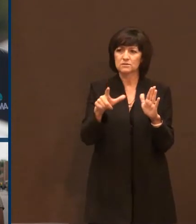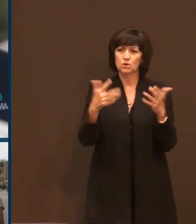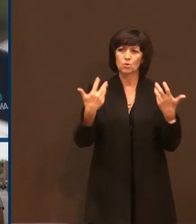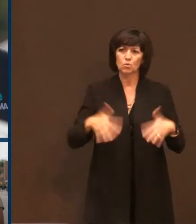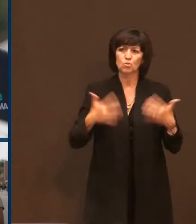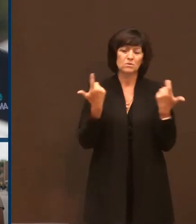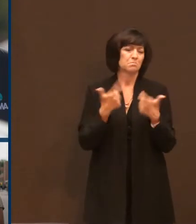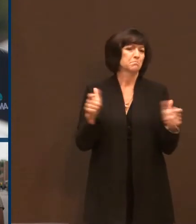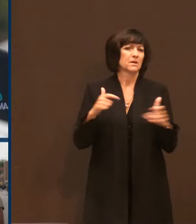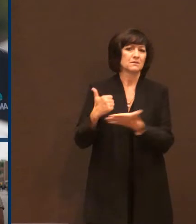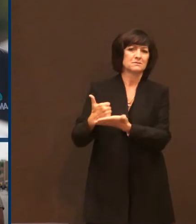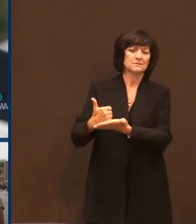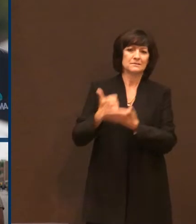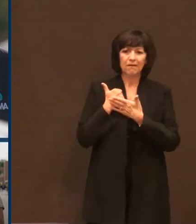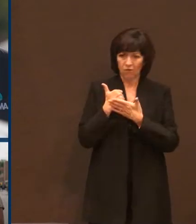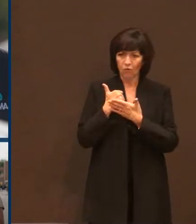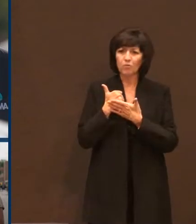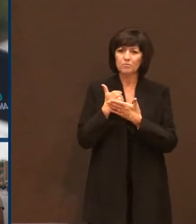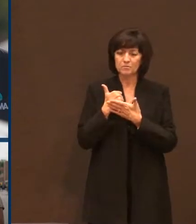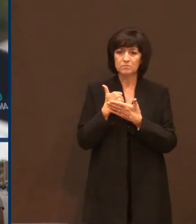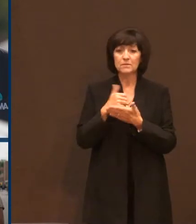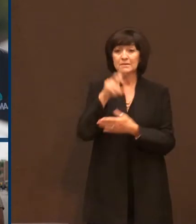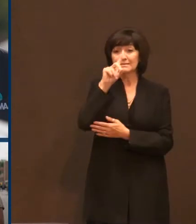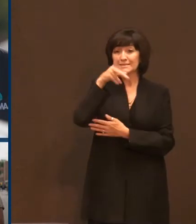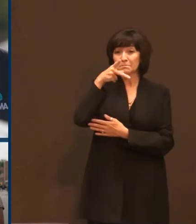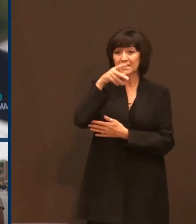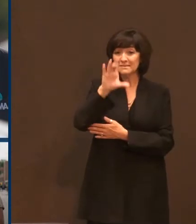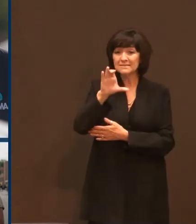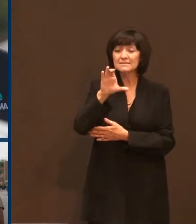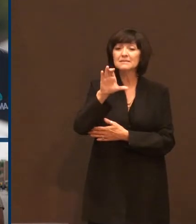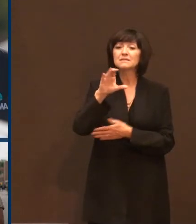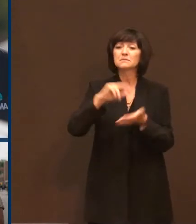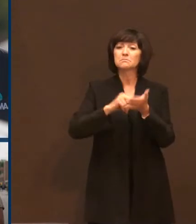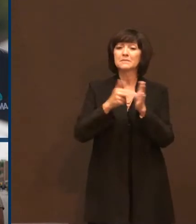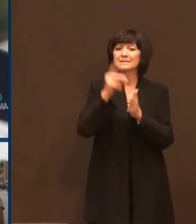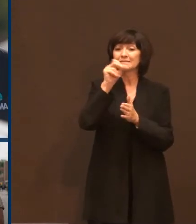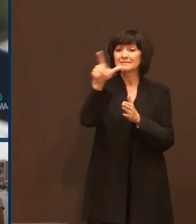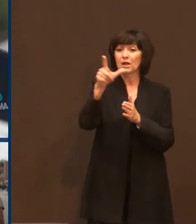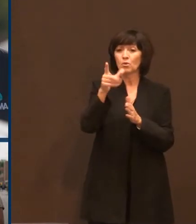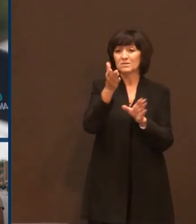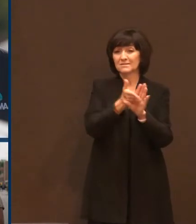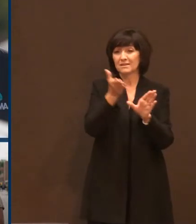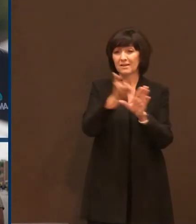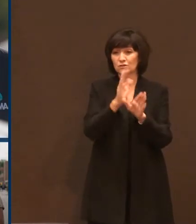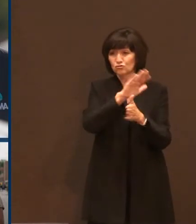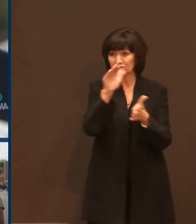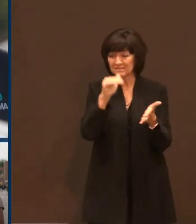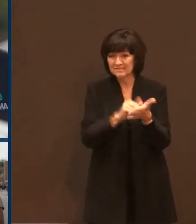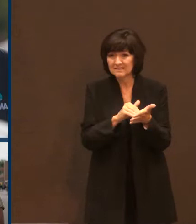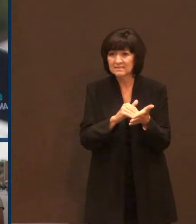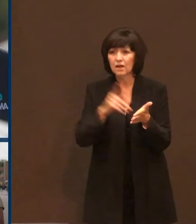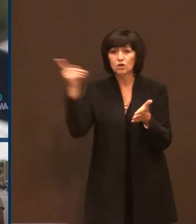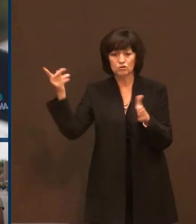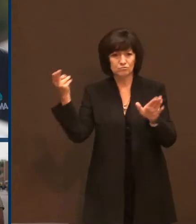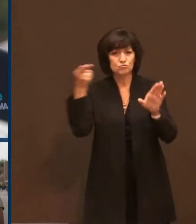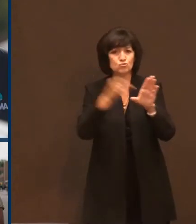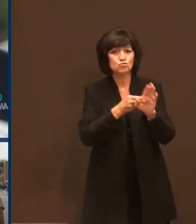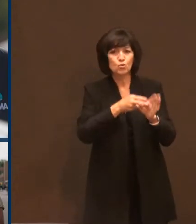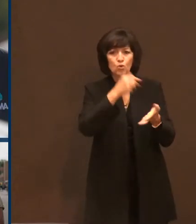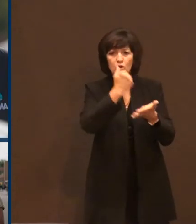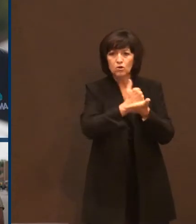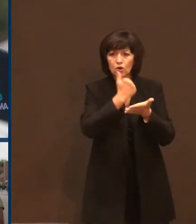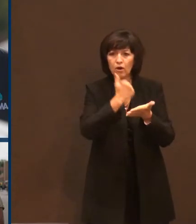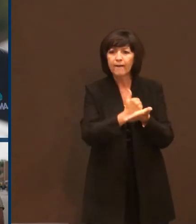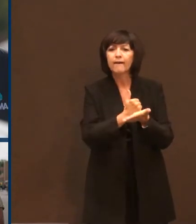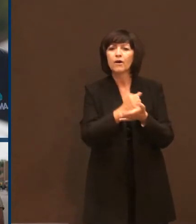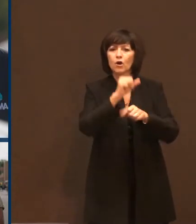so many. Our Delaware Psychiatric Center at a very difficult time. They've helped us with feeding school